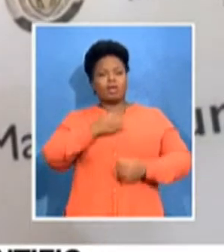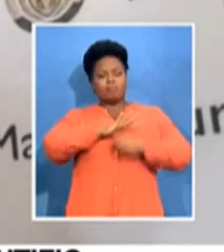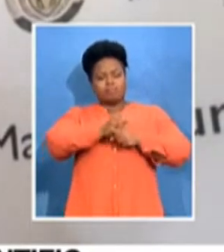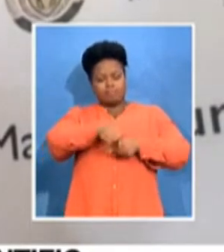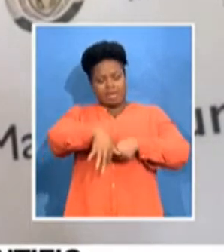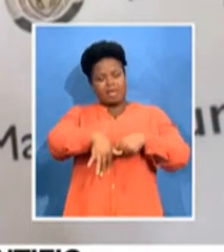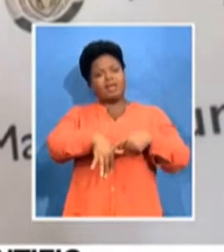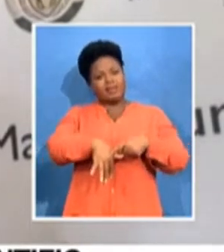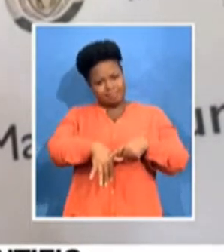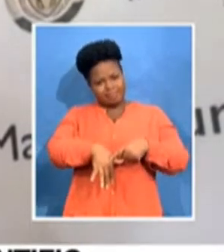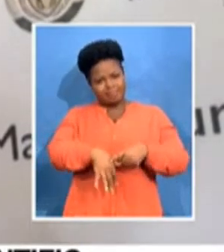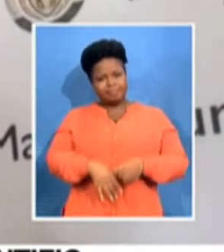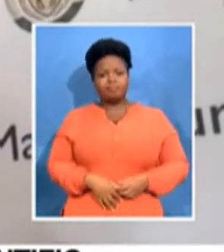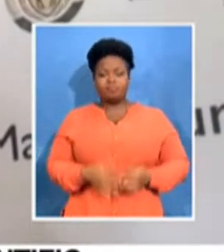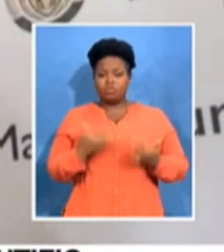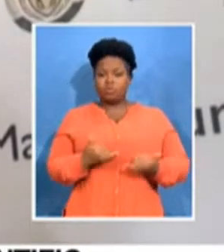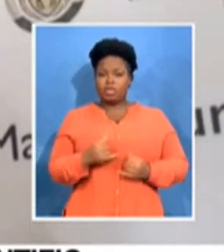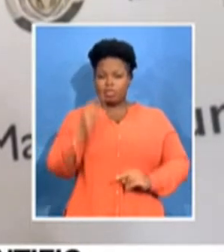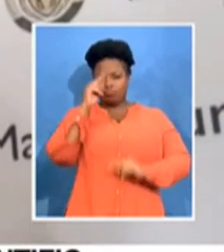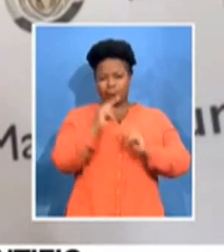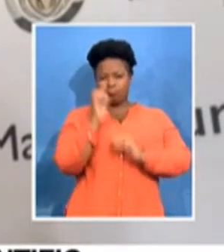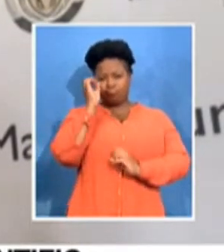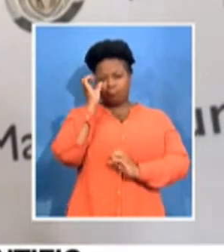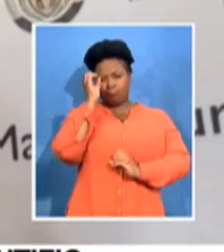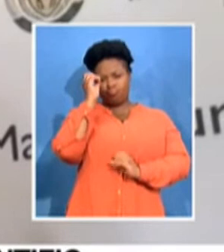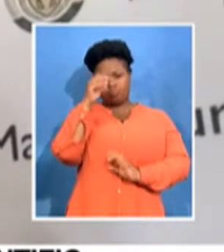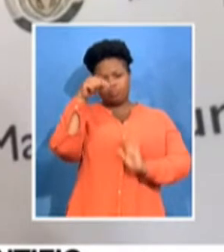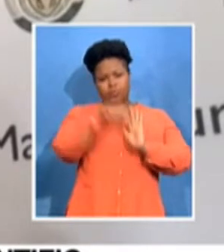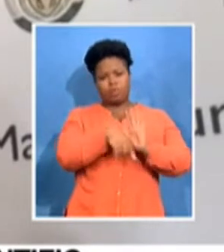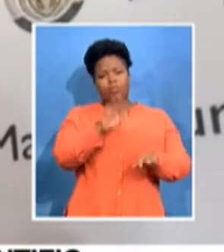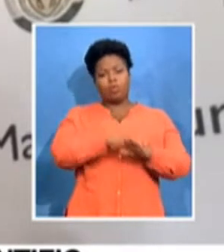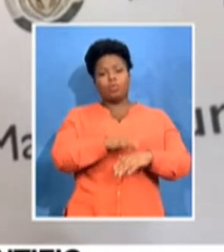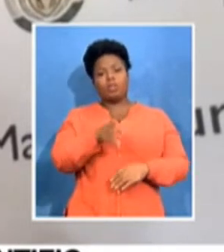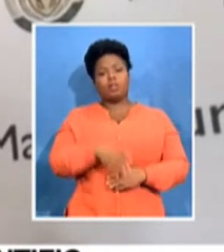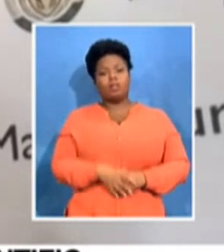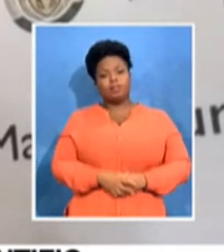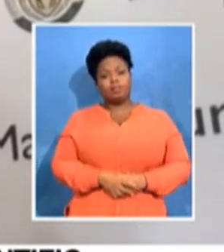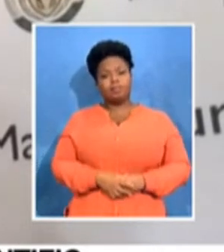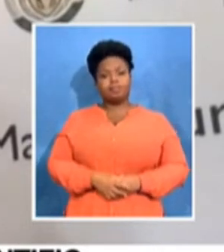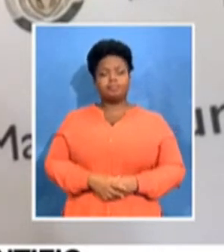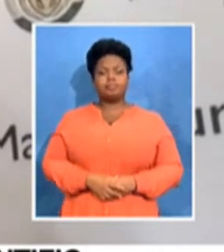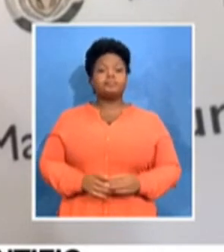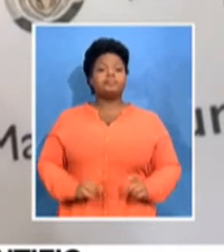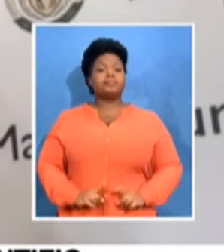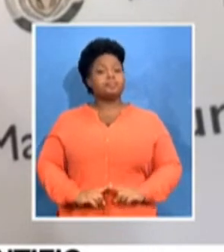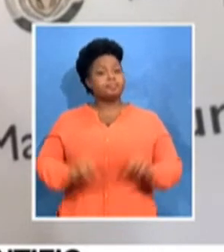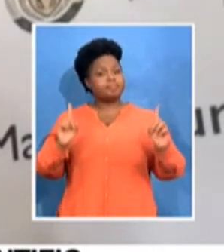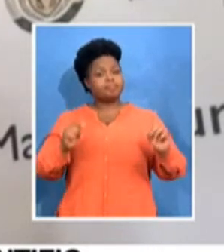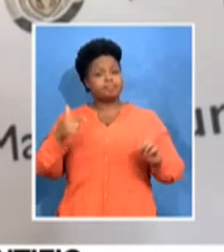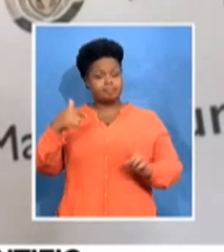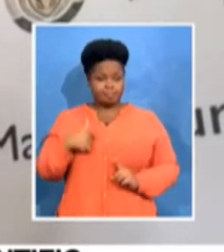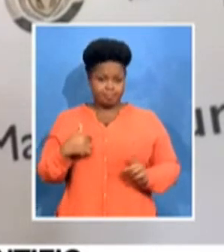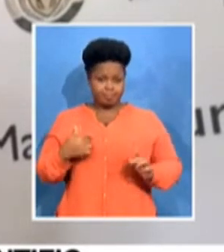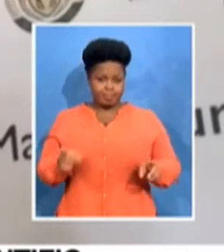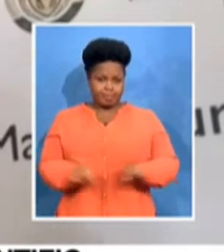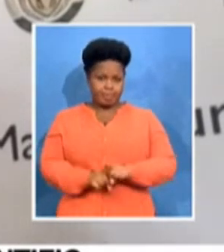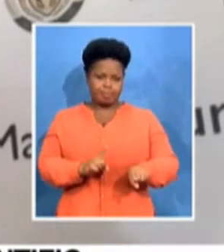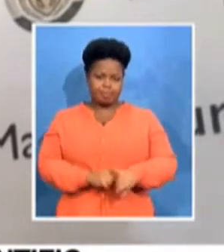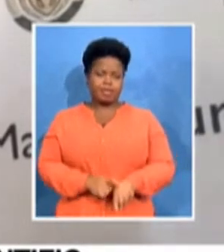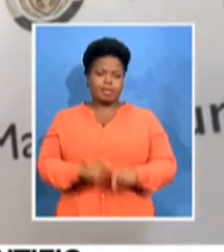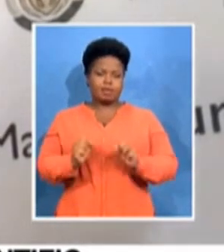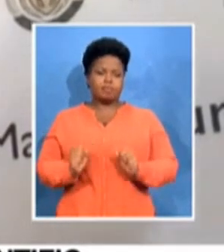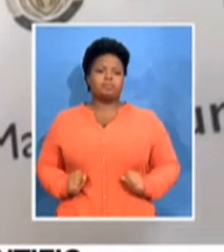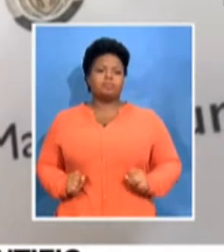details on this score. But I also want to use this opportunity to point out